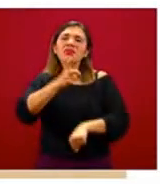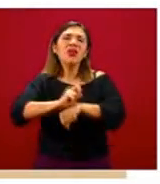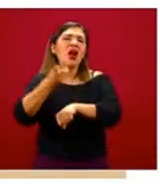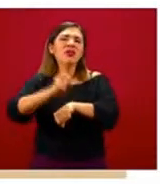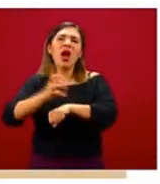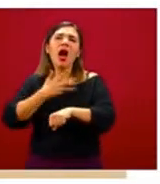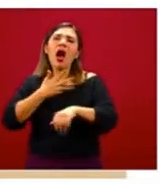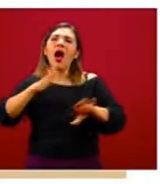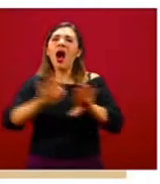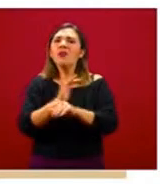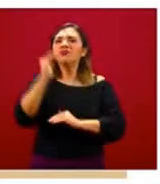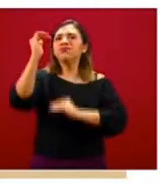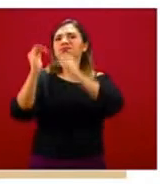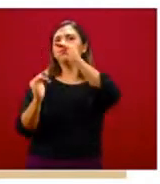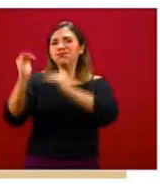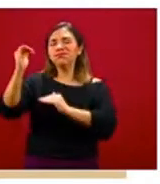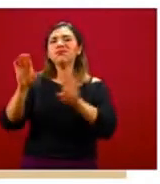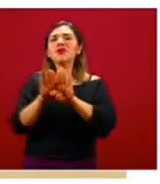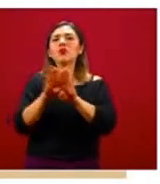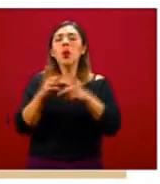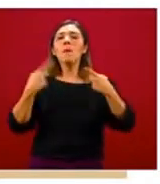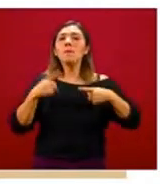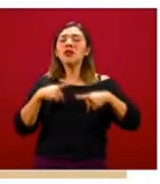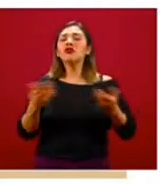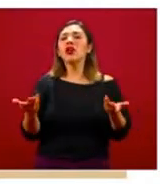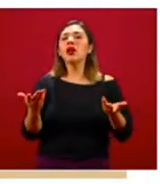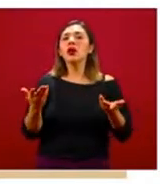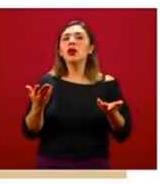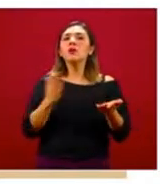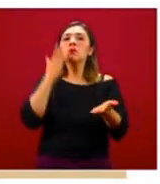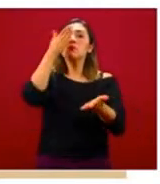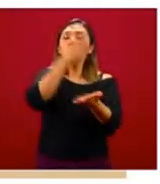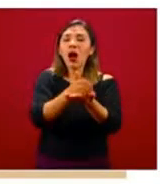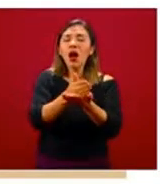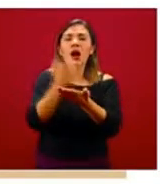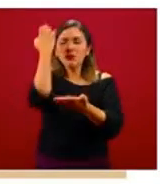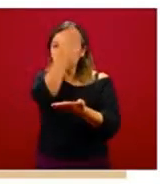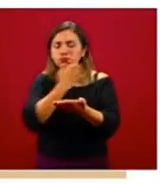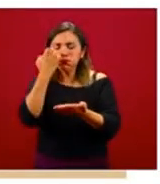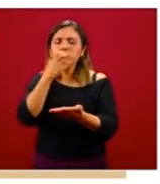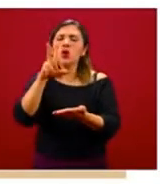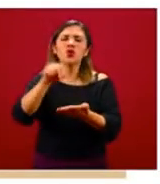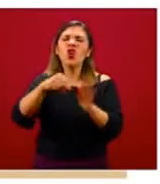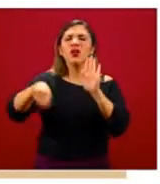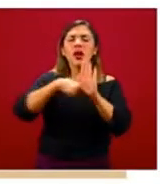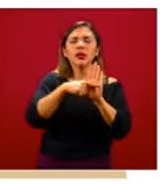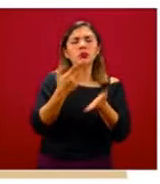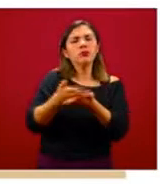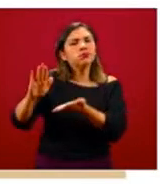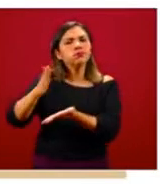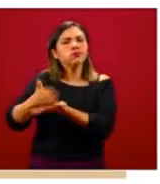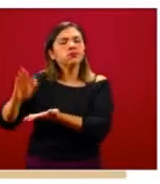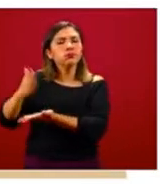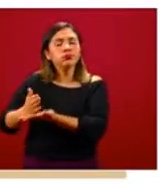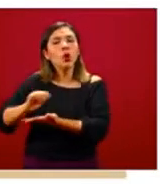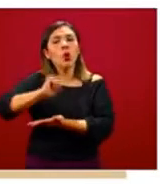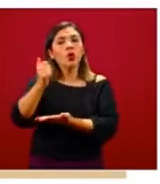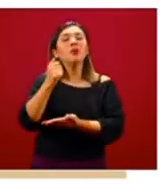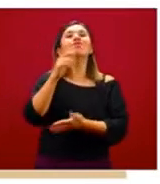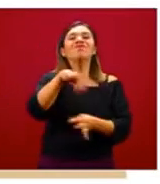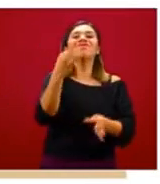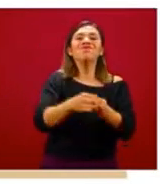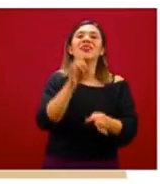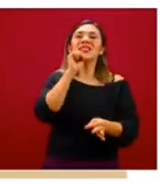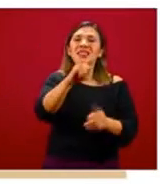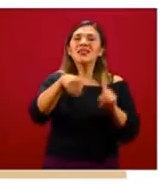is a se mobile number as modifica well en because función de suspect los que cases each pasan a day ser descartados porque can salió su prueba change, negativa, pasan a ser however